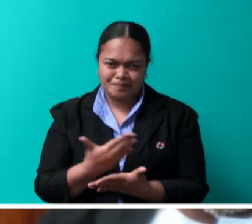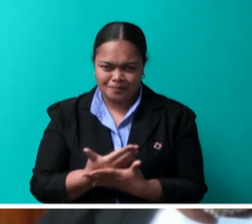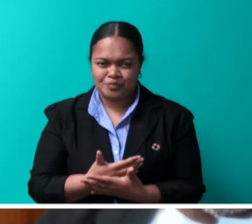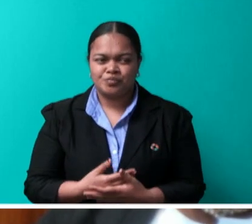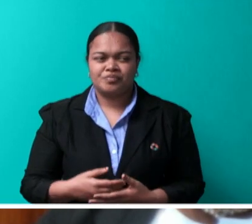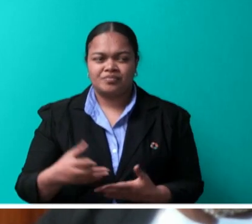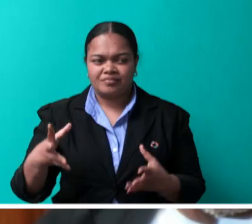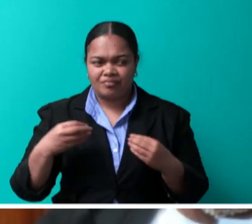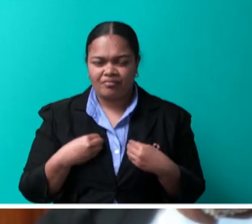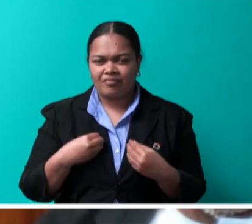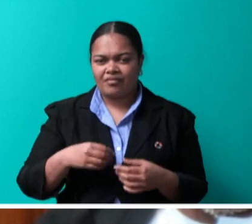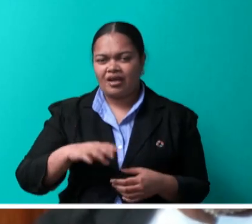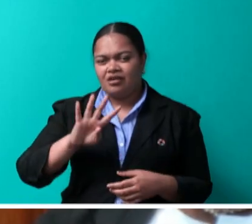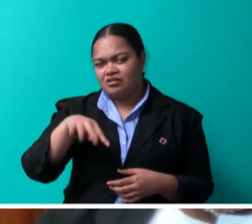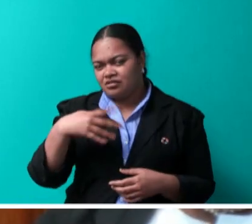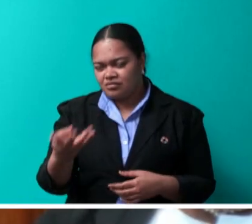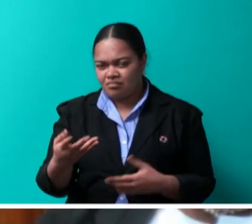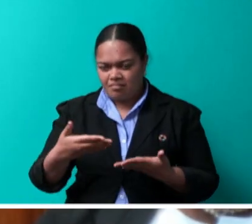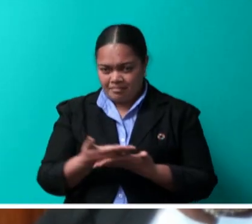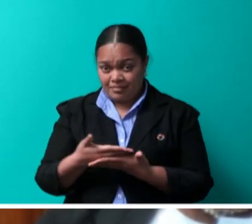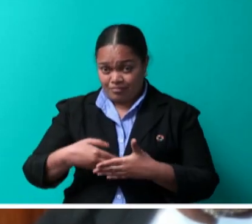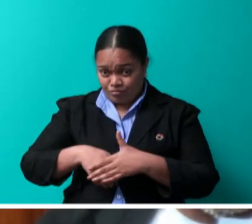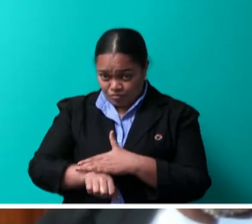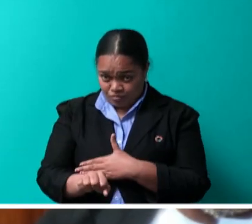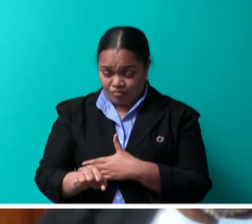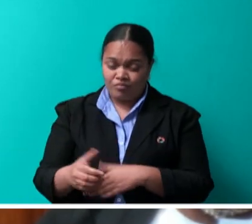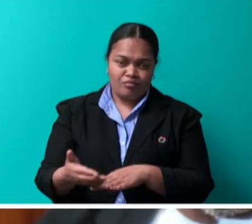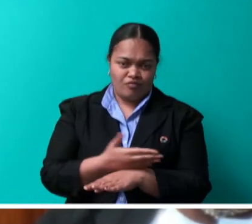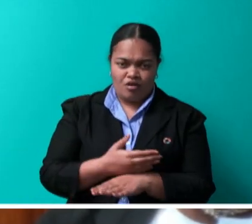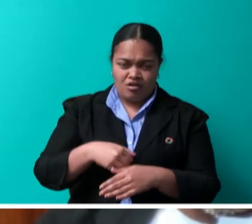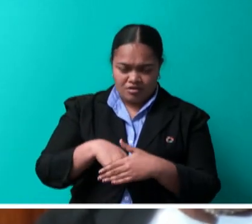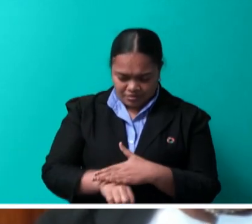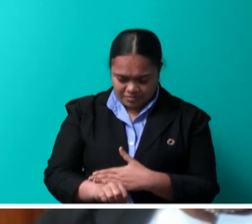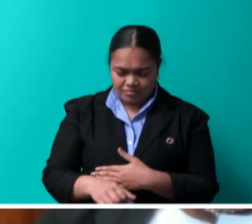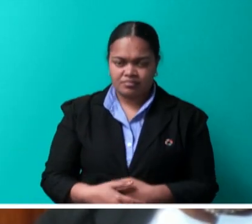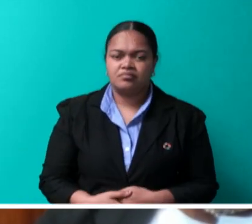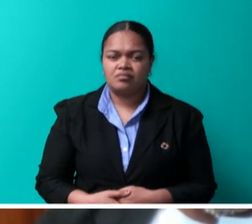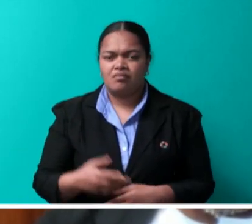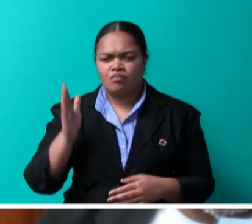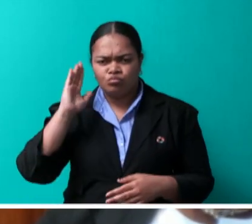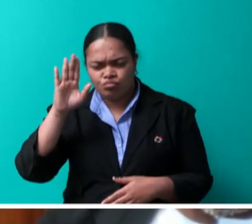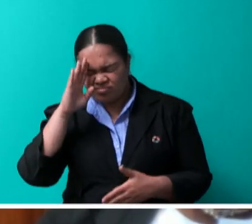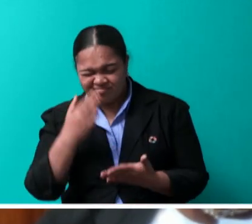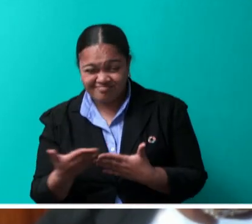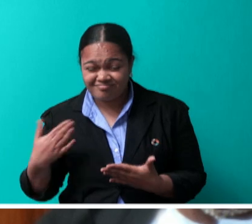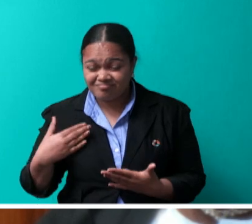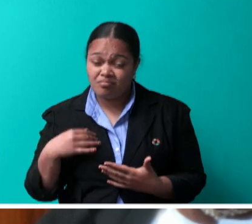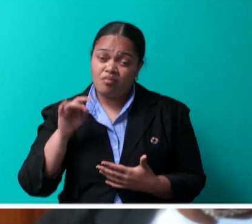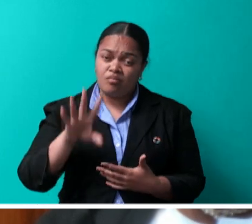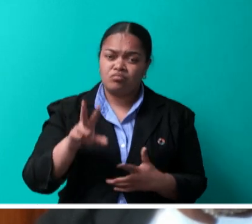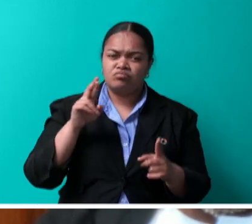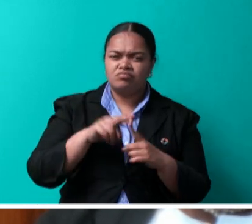receive antenatal and postnatal care. School health teams support the well-being of our students. Community outreach